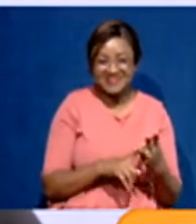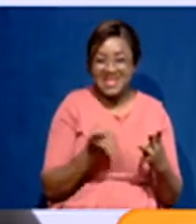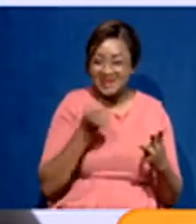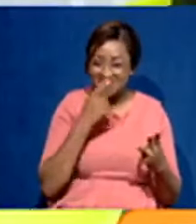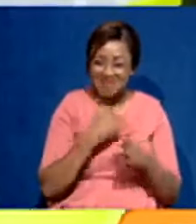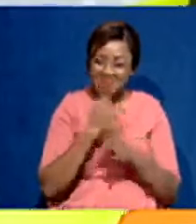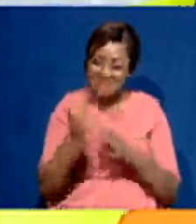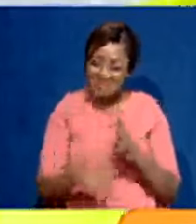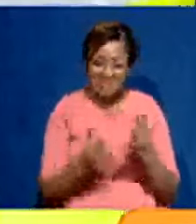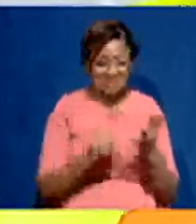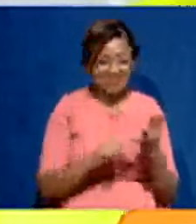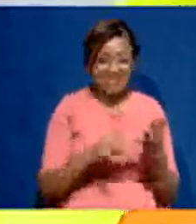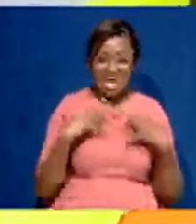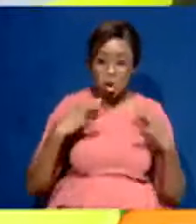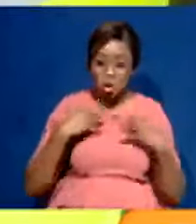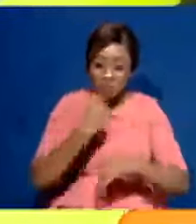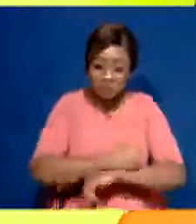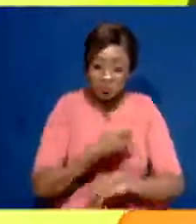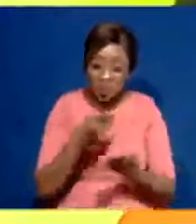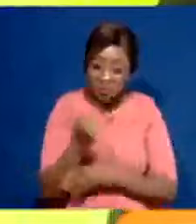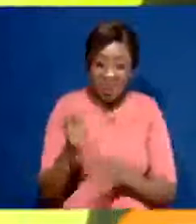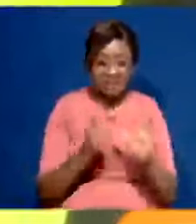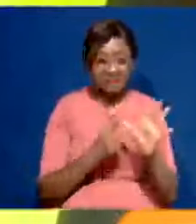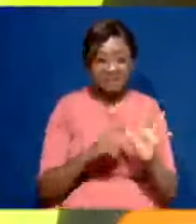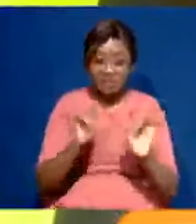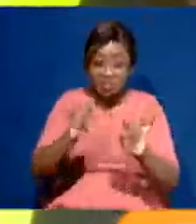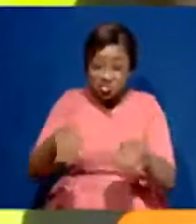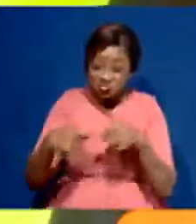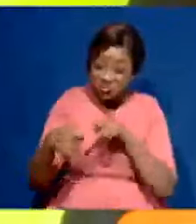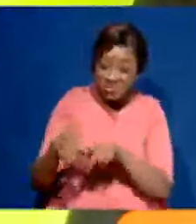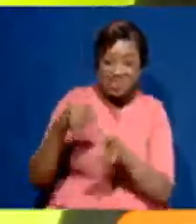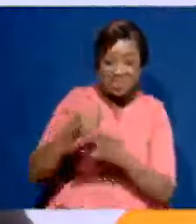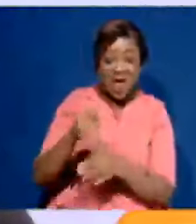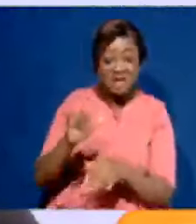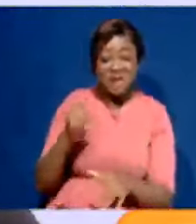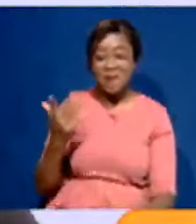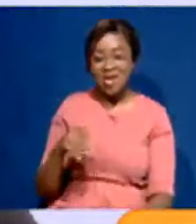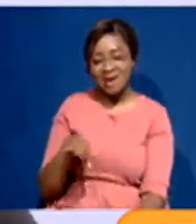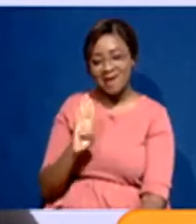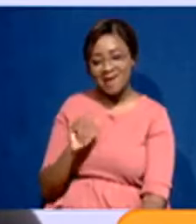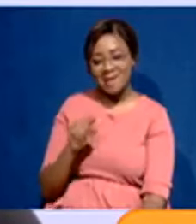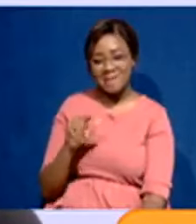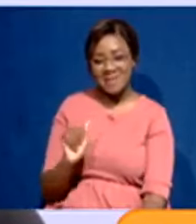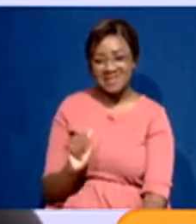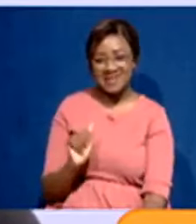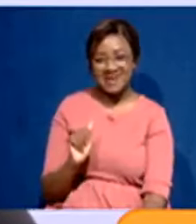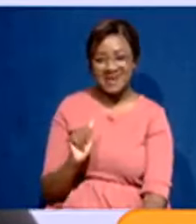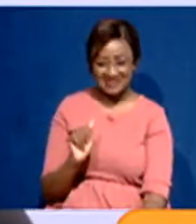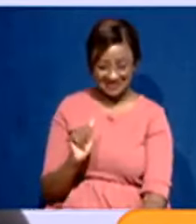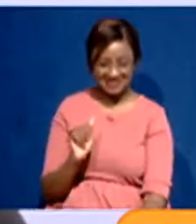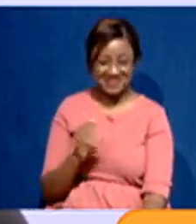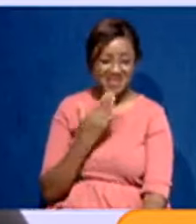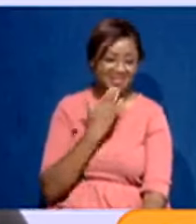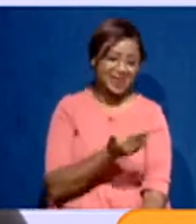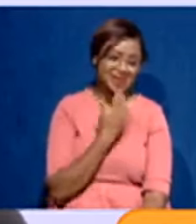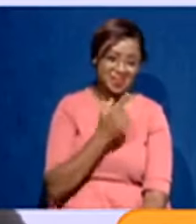medical, buying us uniform, school shoes, and it is butter shoes. So I thank them